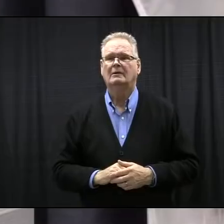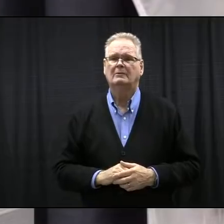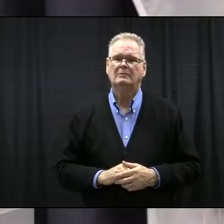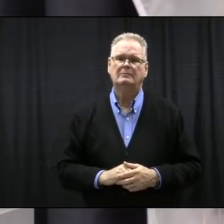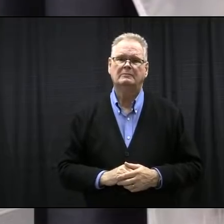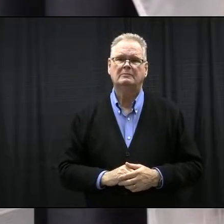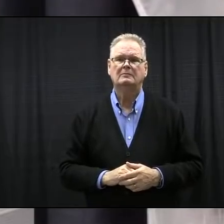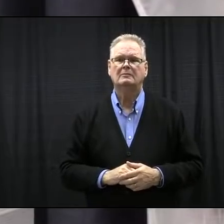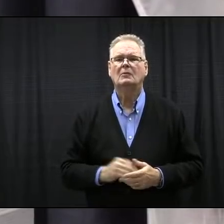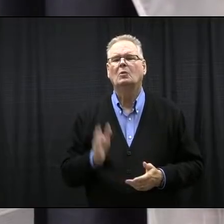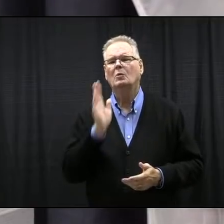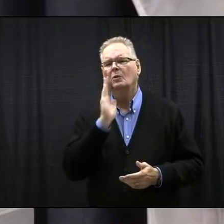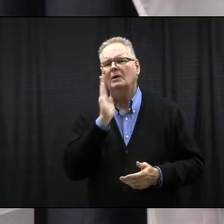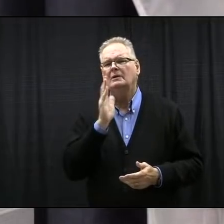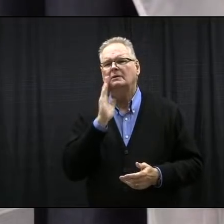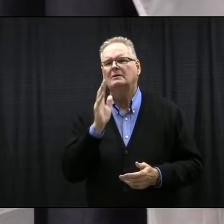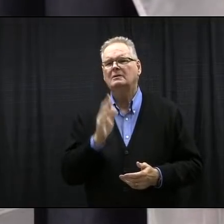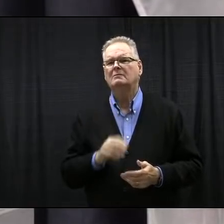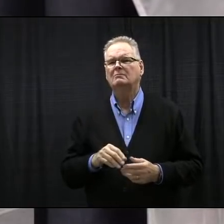at the moment, Peter.